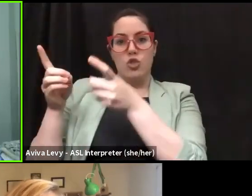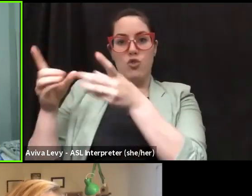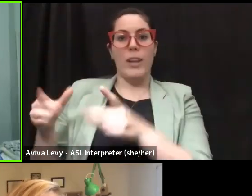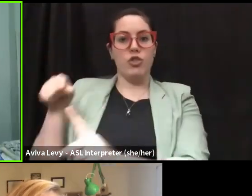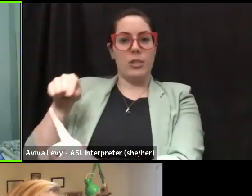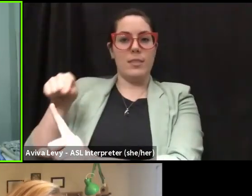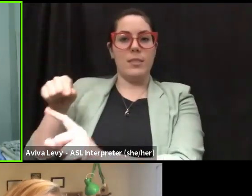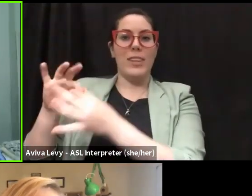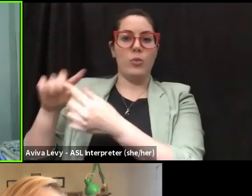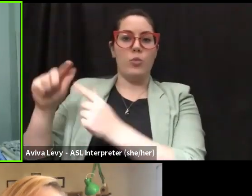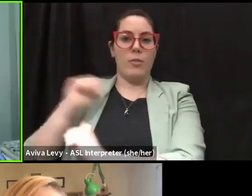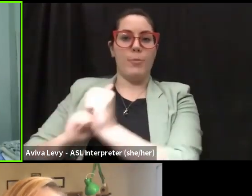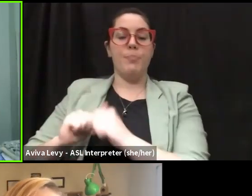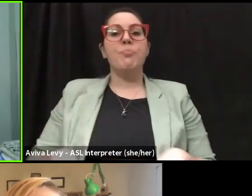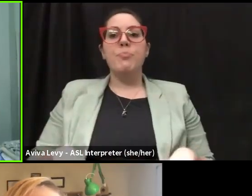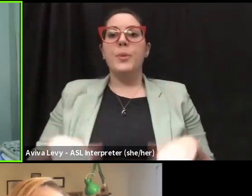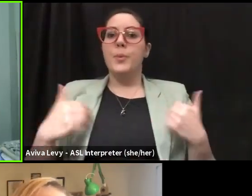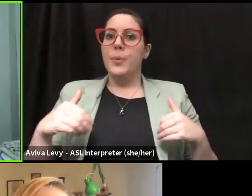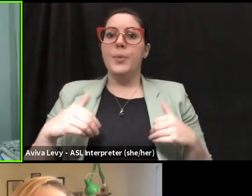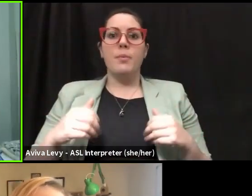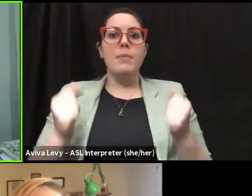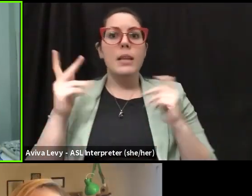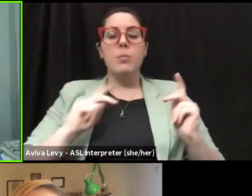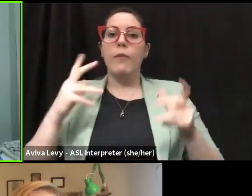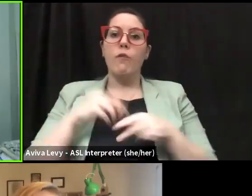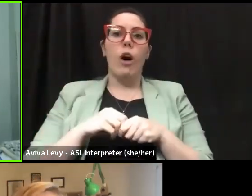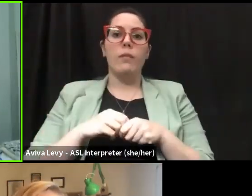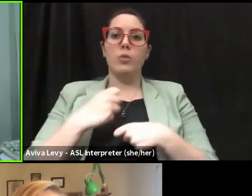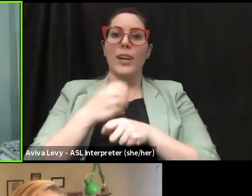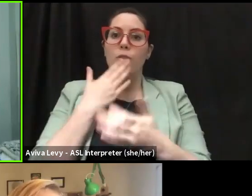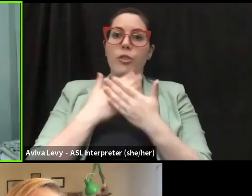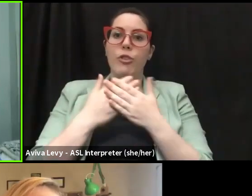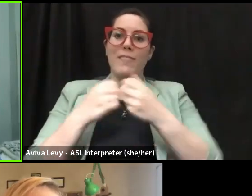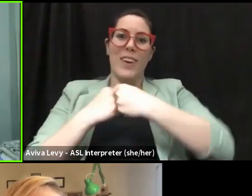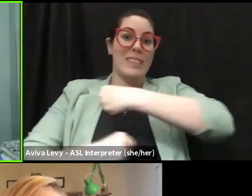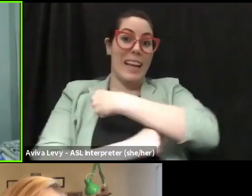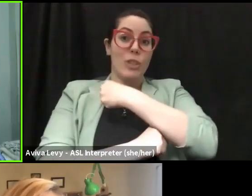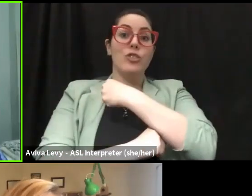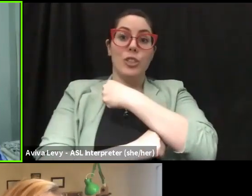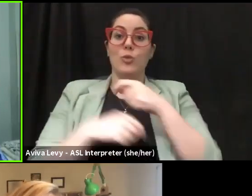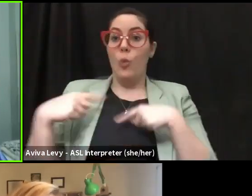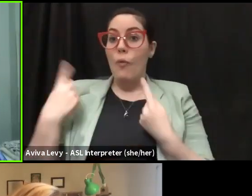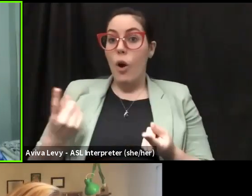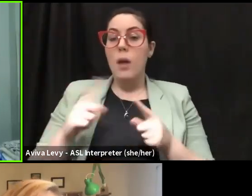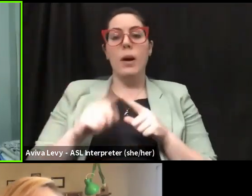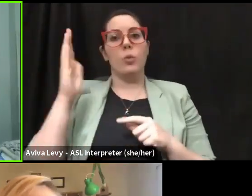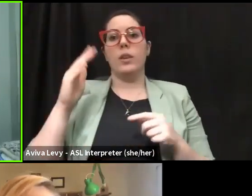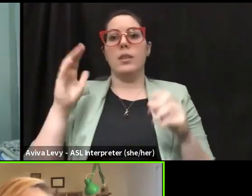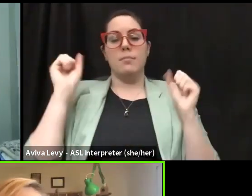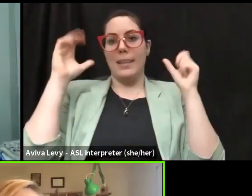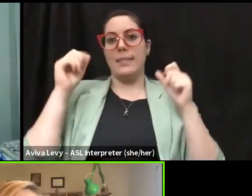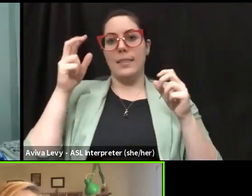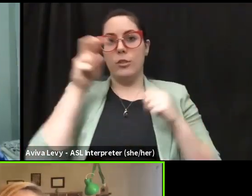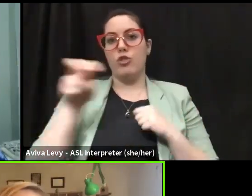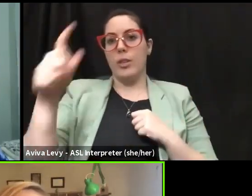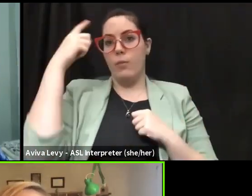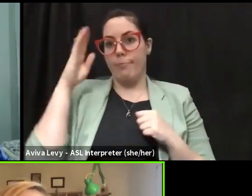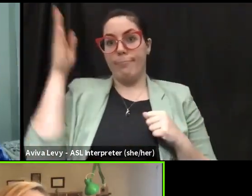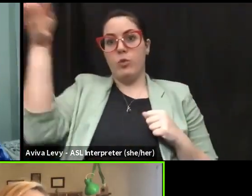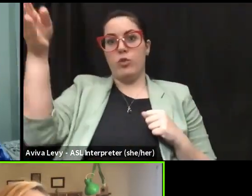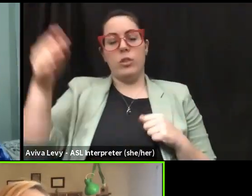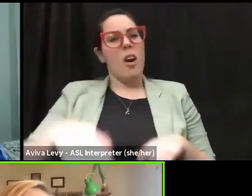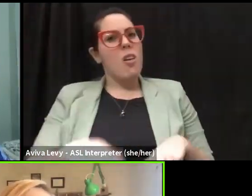who have created a great foundation for what is going to lead us into the future. Absolutely. That's